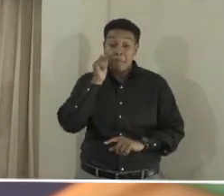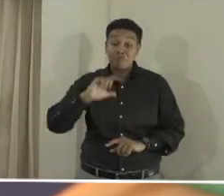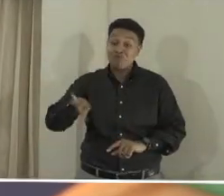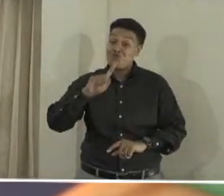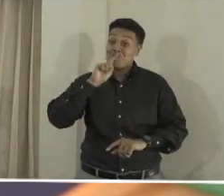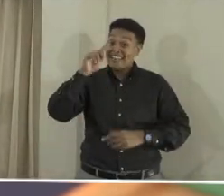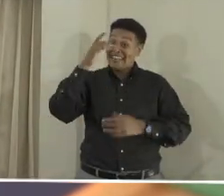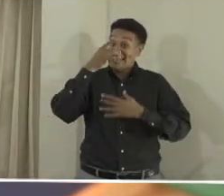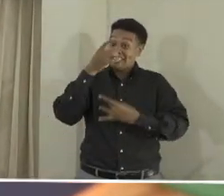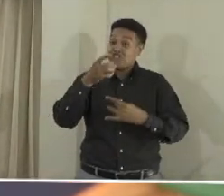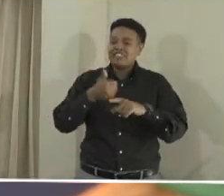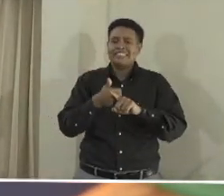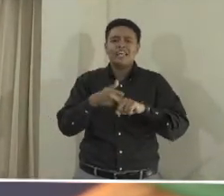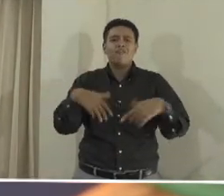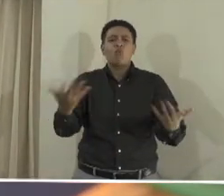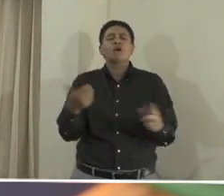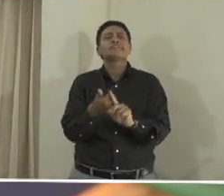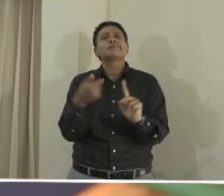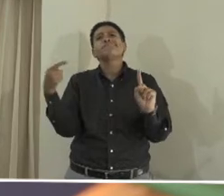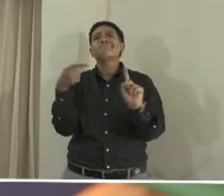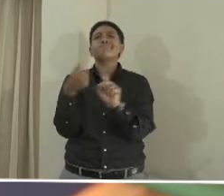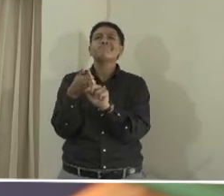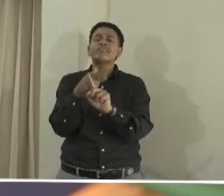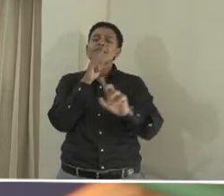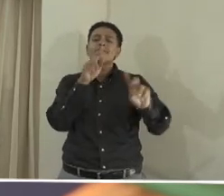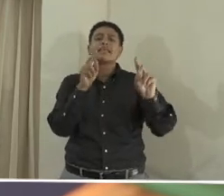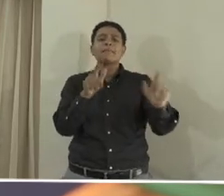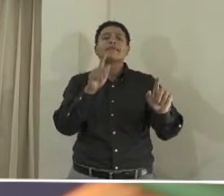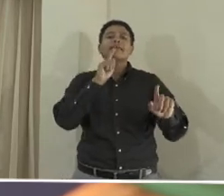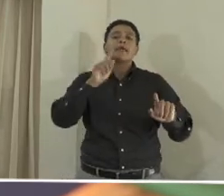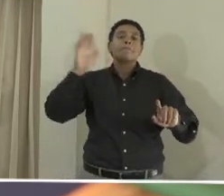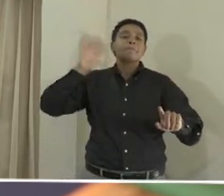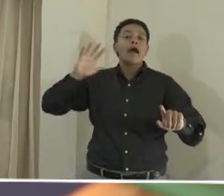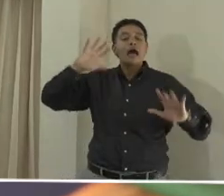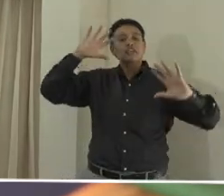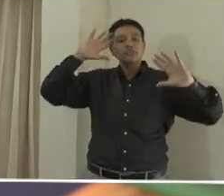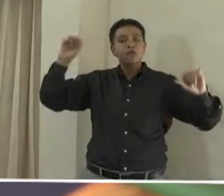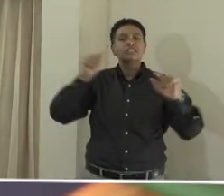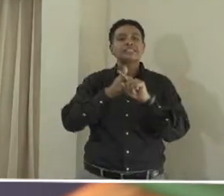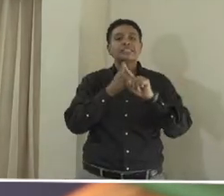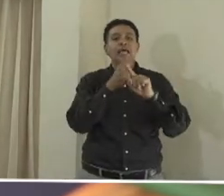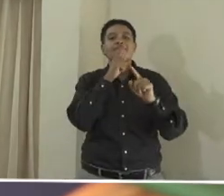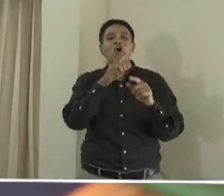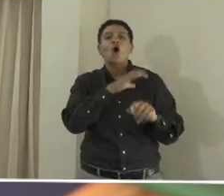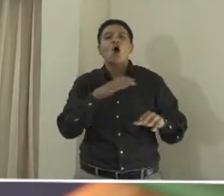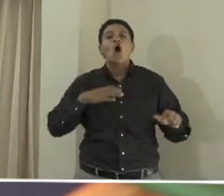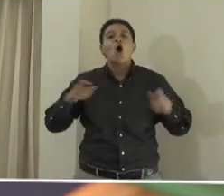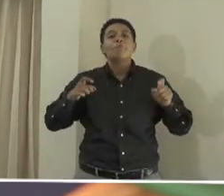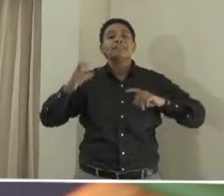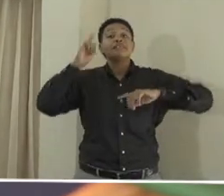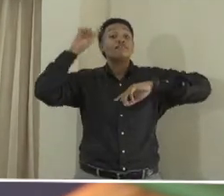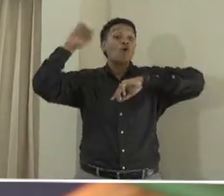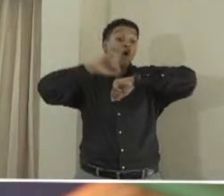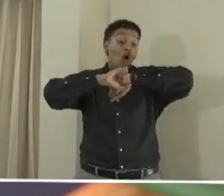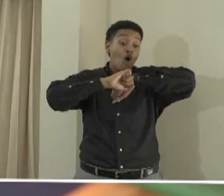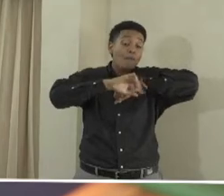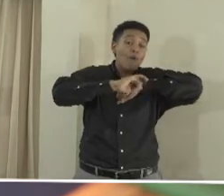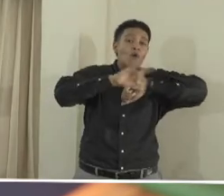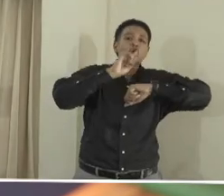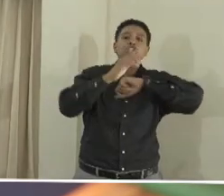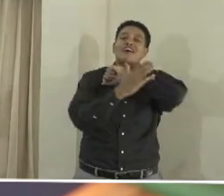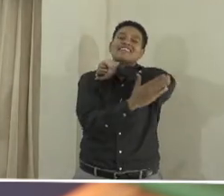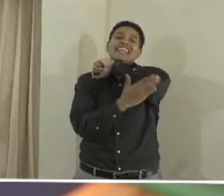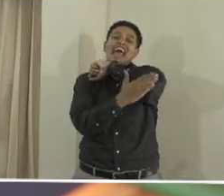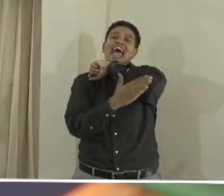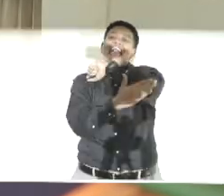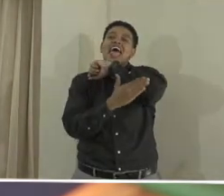interestingly, he is the immediate past president of the Committee for the Promotion of